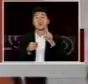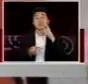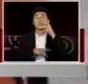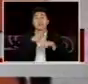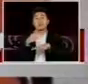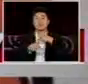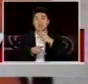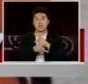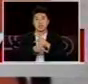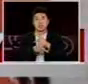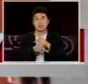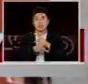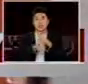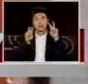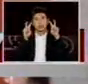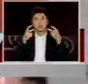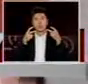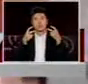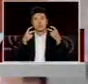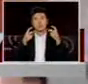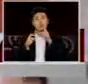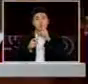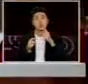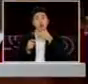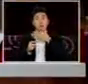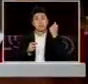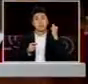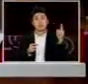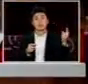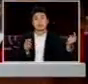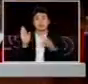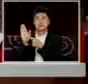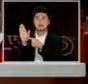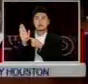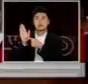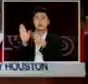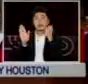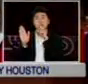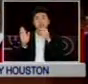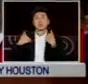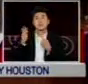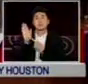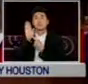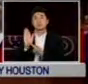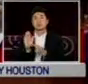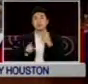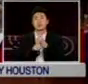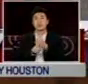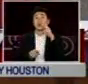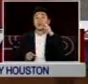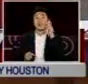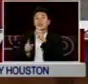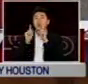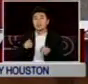of account pertaining to this account number? Then the best evidence will be the document itself, Your Honor, since it will be presented. Let the witness